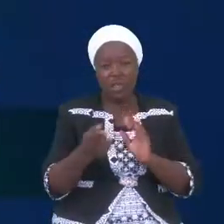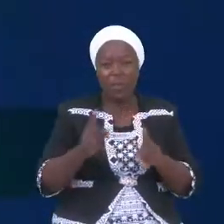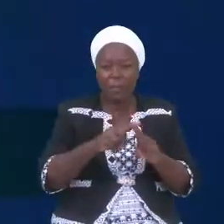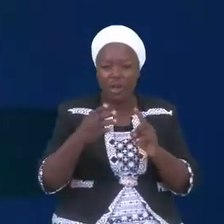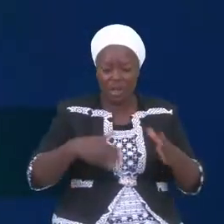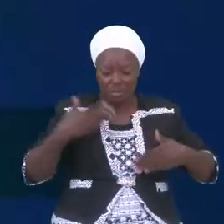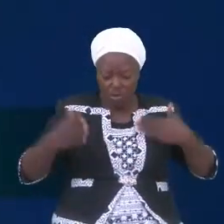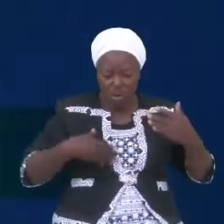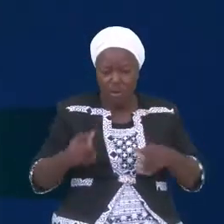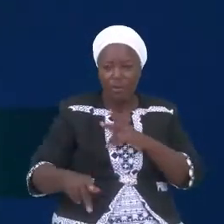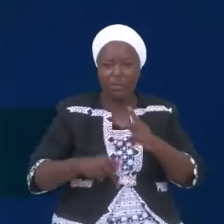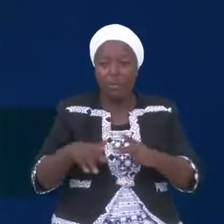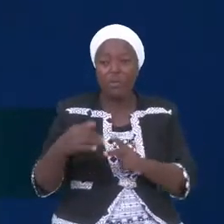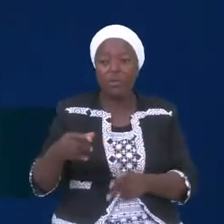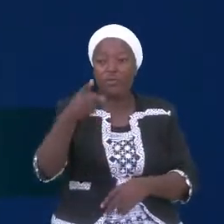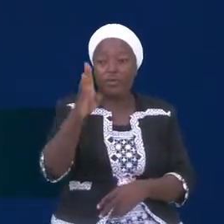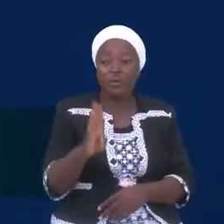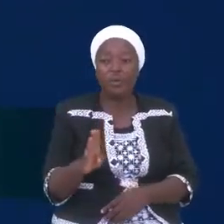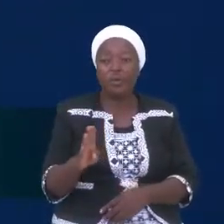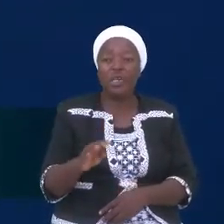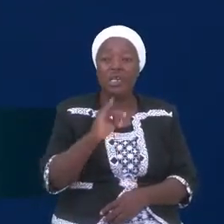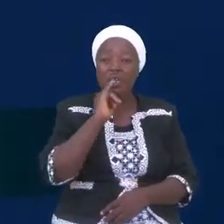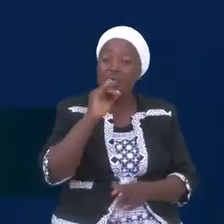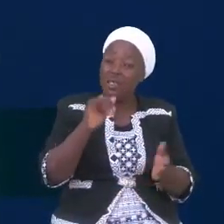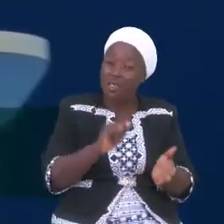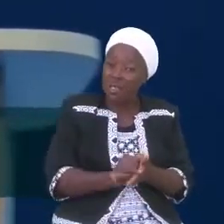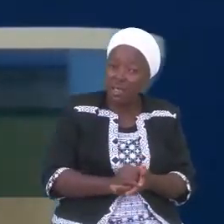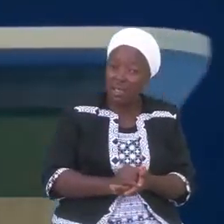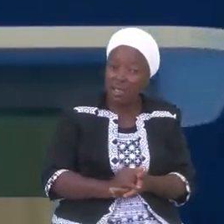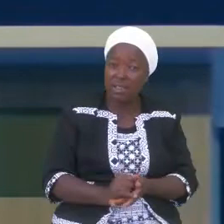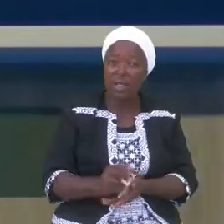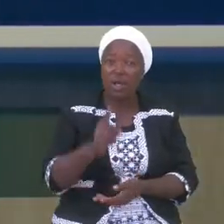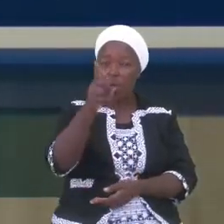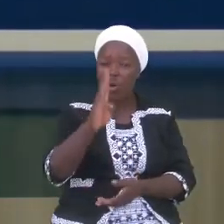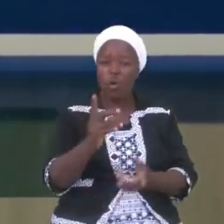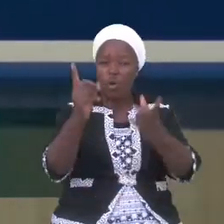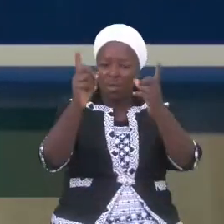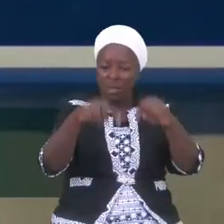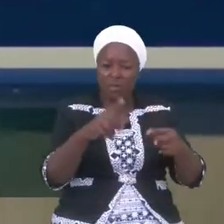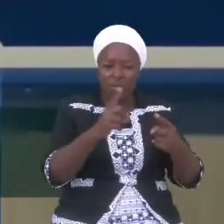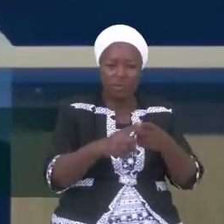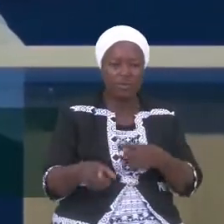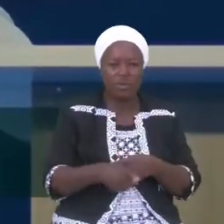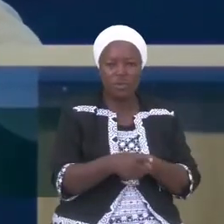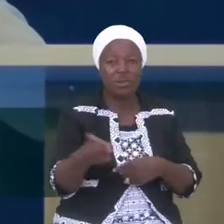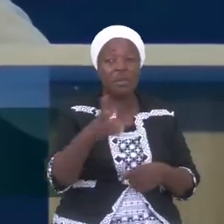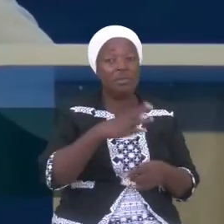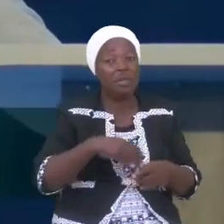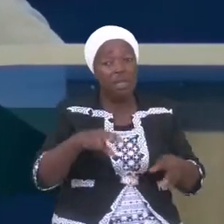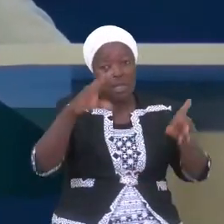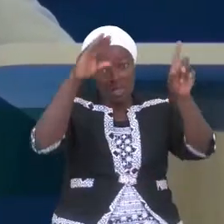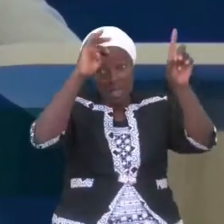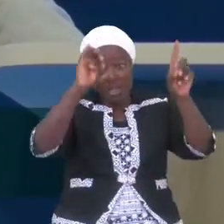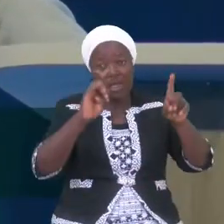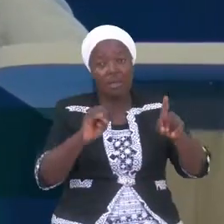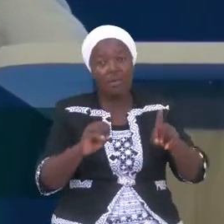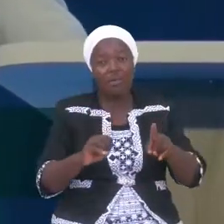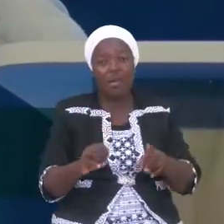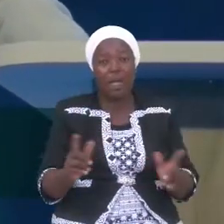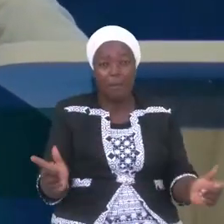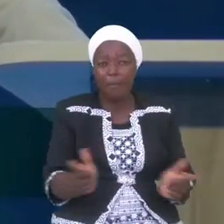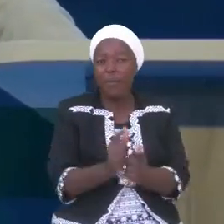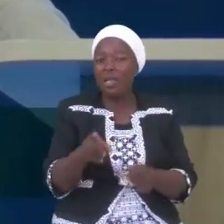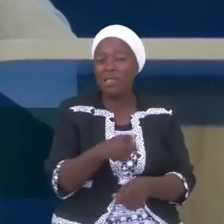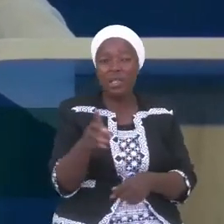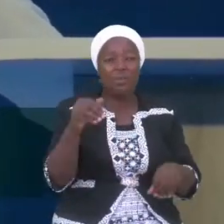the people of God is that Paul came to them. He met them in darkness, and he